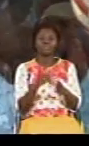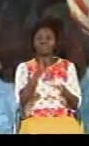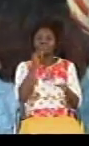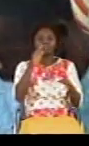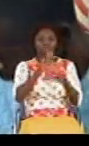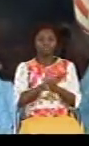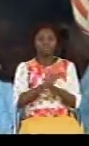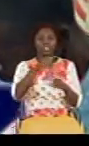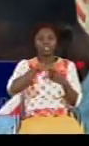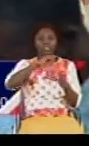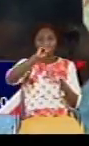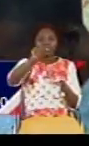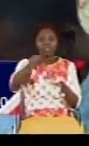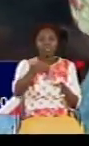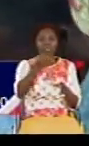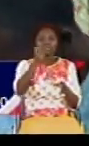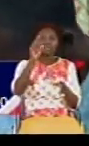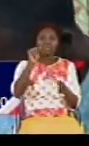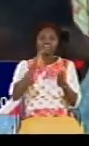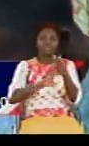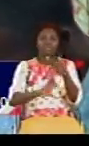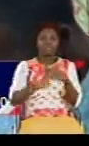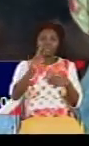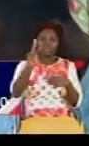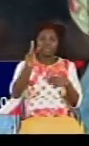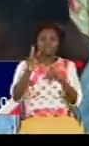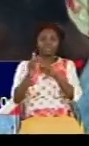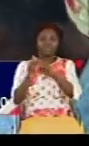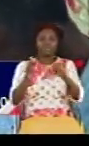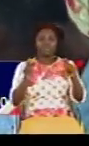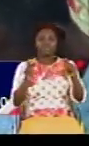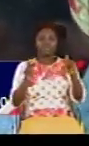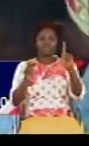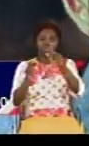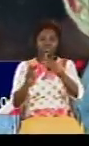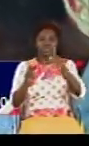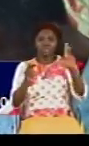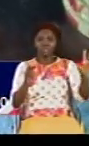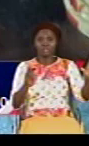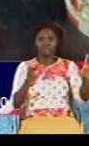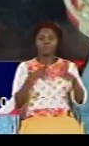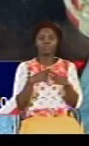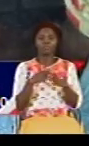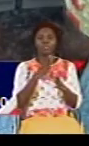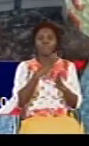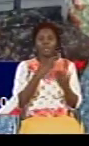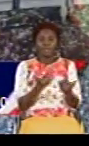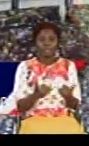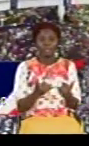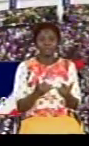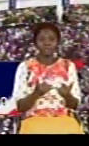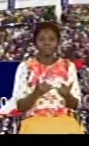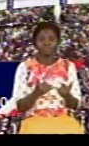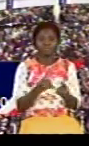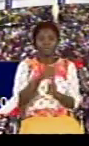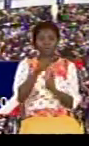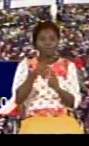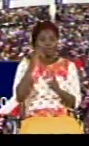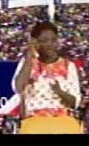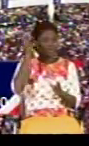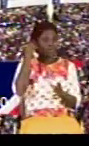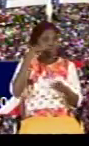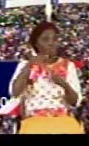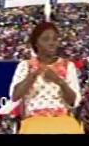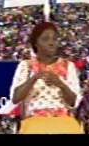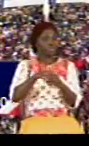verse 23. John chapter 2, verse 23. Now when he was in Jerusalem at the Passover, in